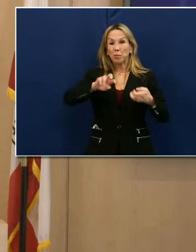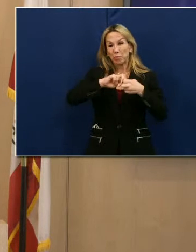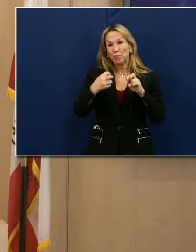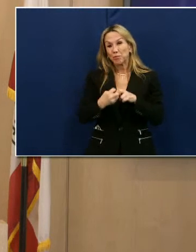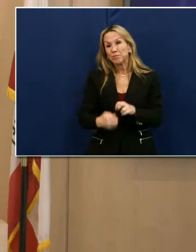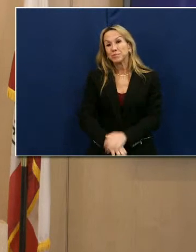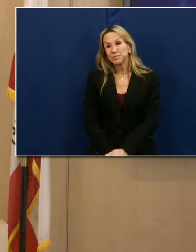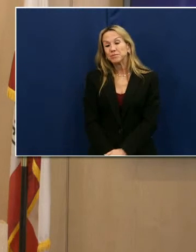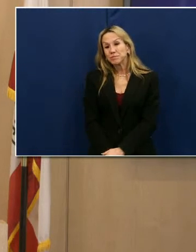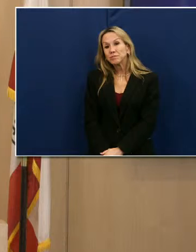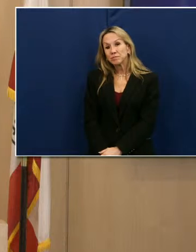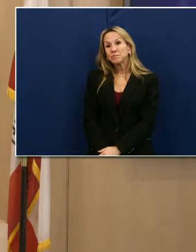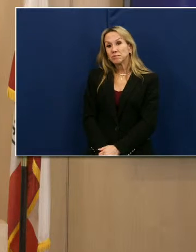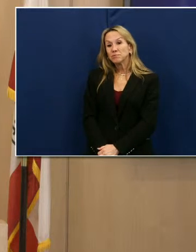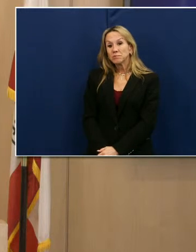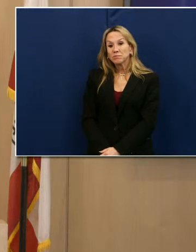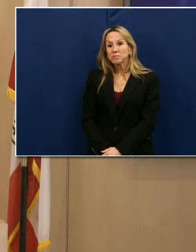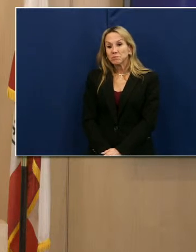Thank you.